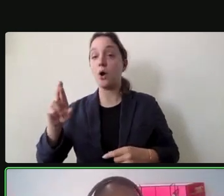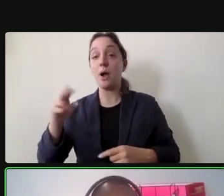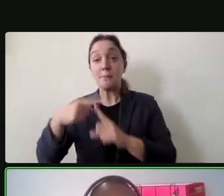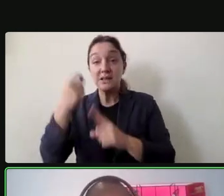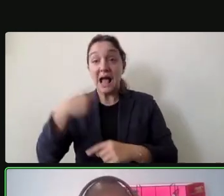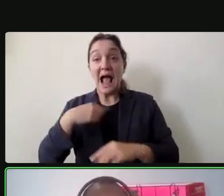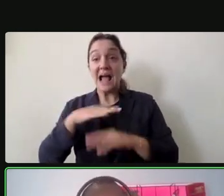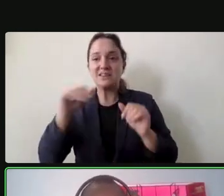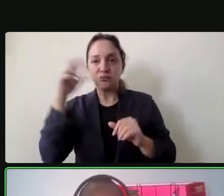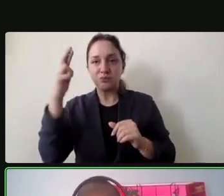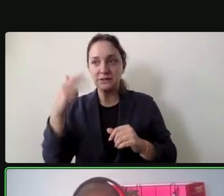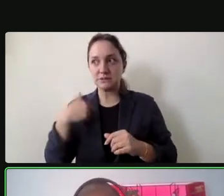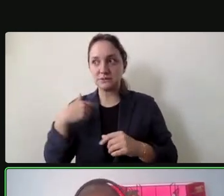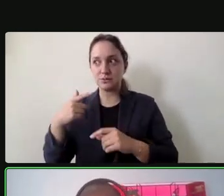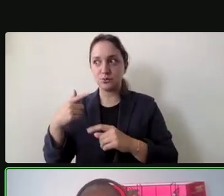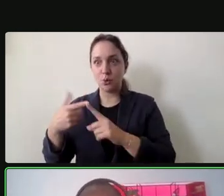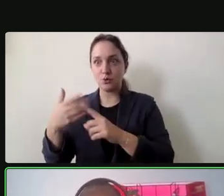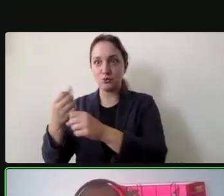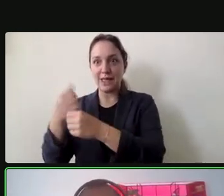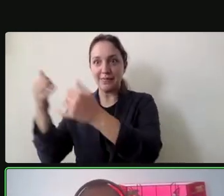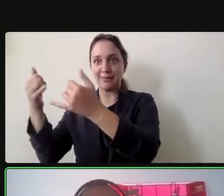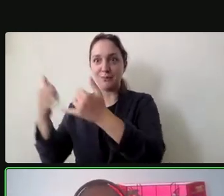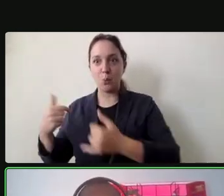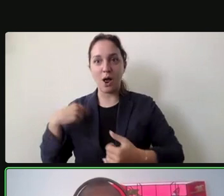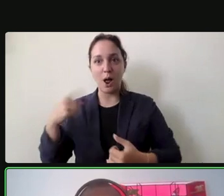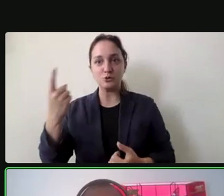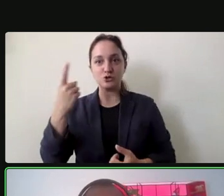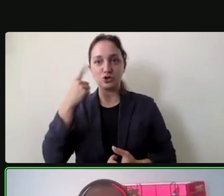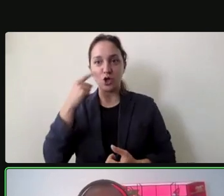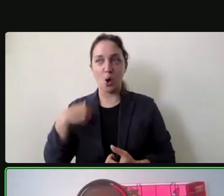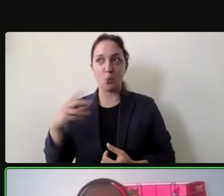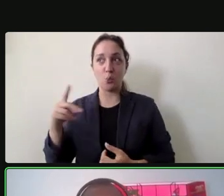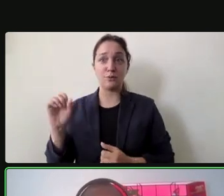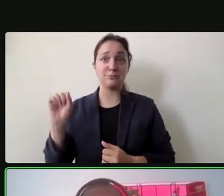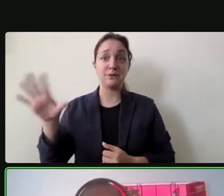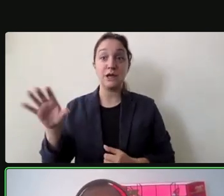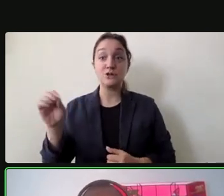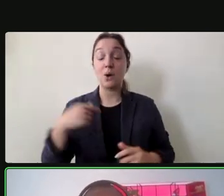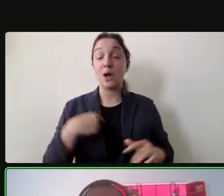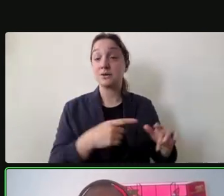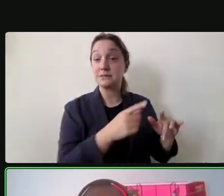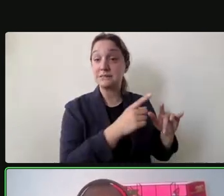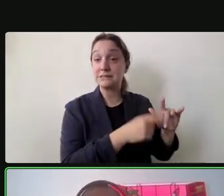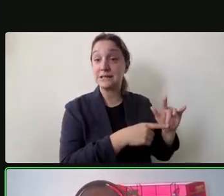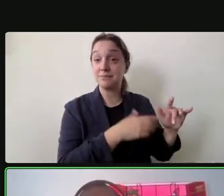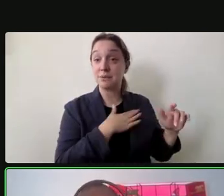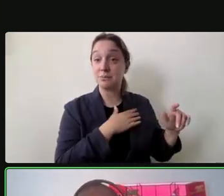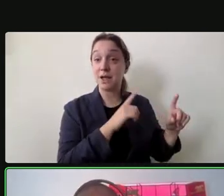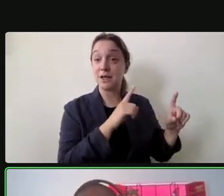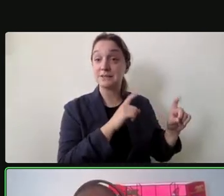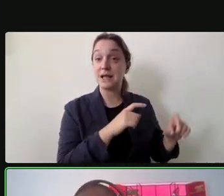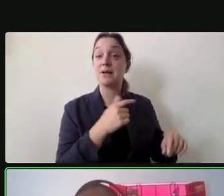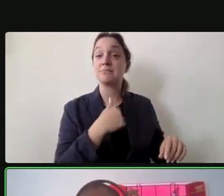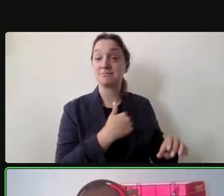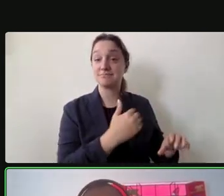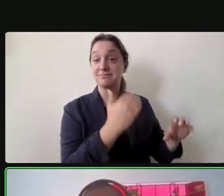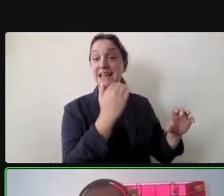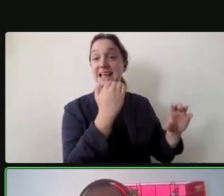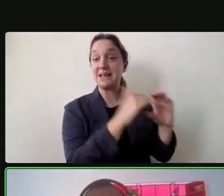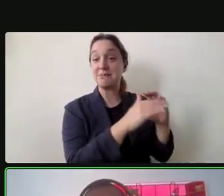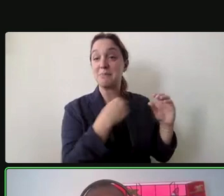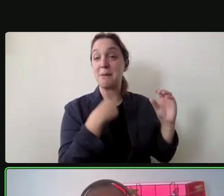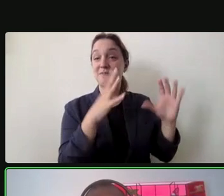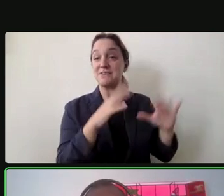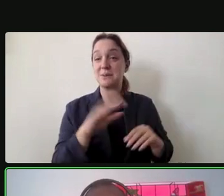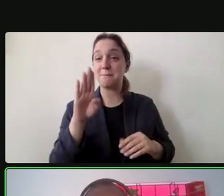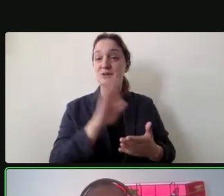get. I mean, thought it was a long shot. So I decided to skip my exam. I emailed my professor in B school and I said, look, we got